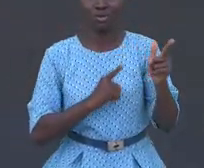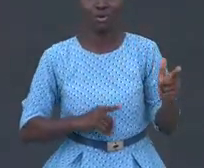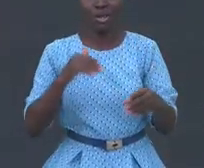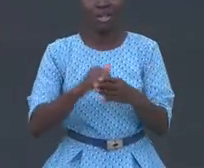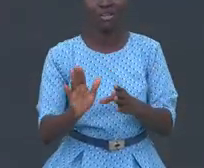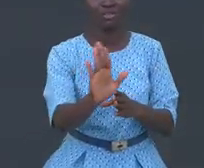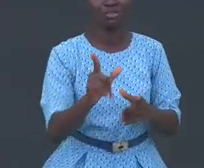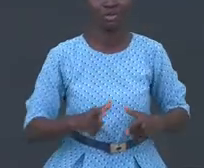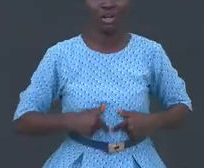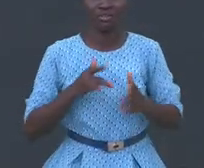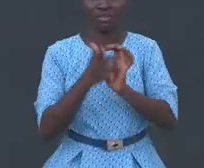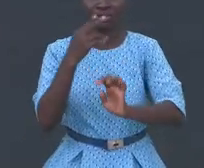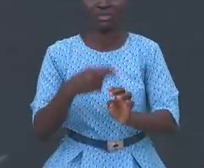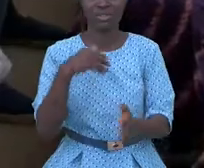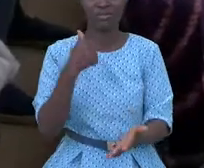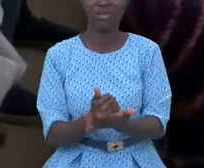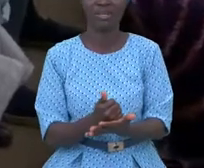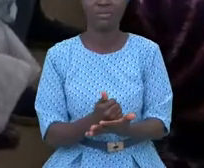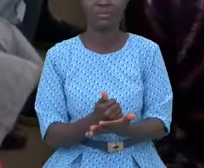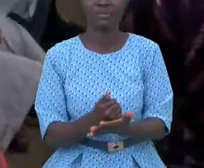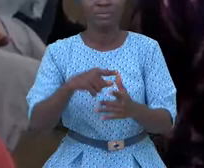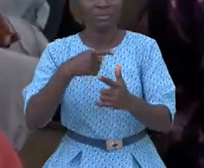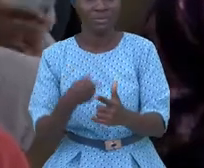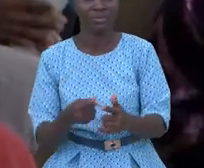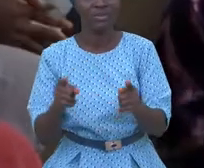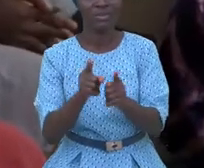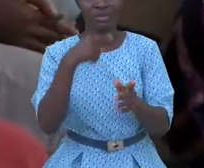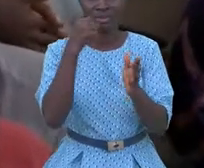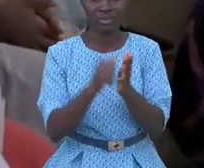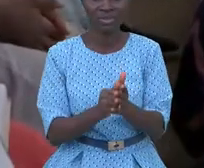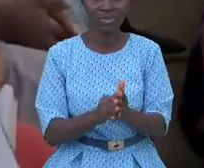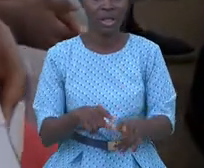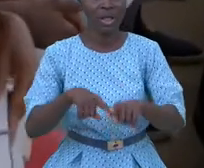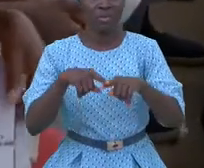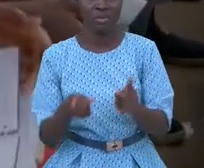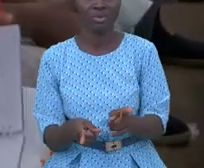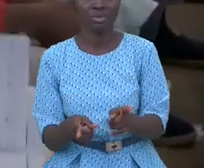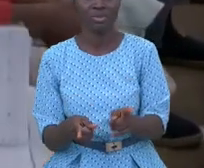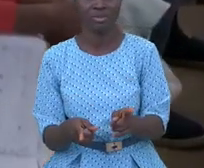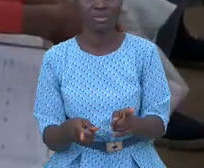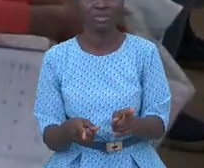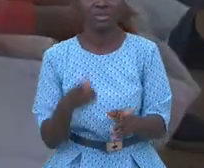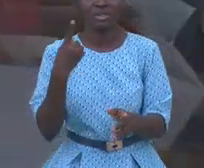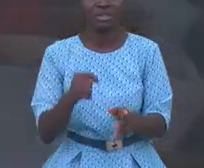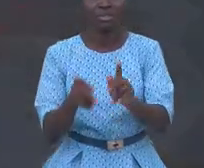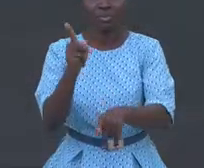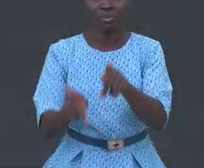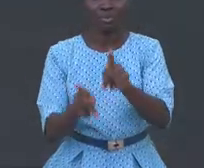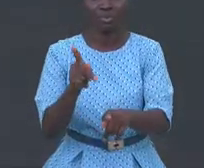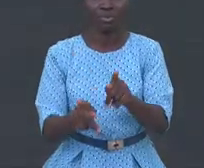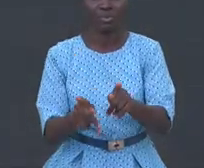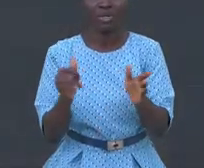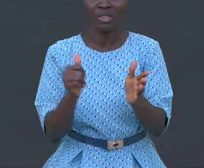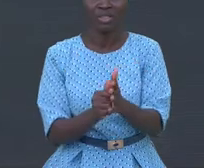in Jesus' name. And then it says, but the people that